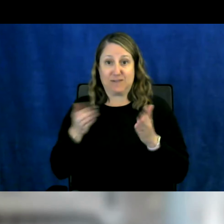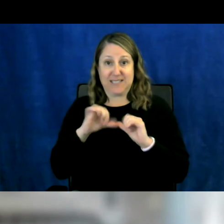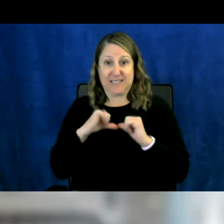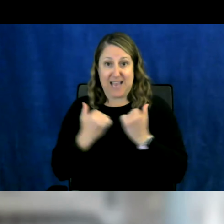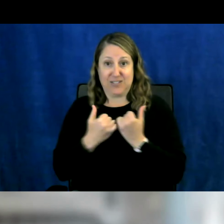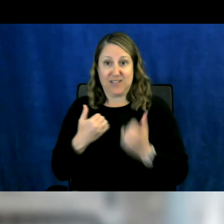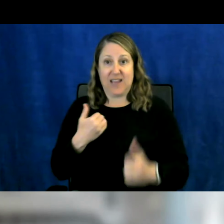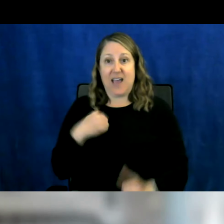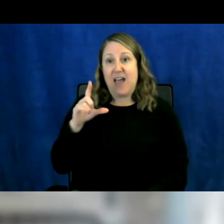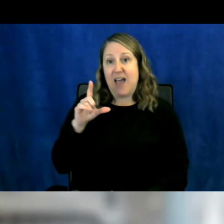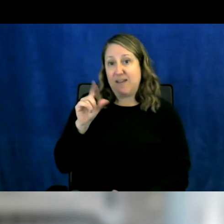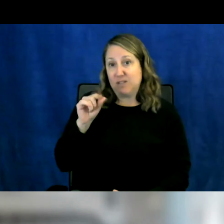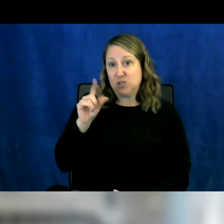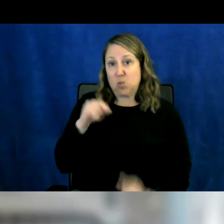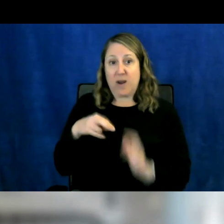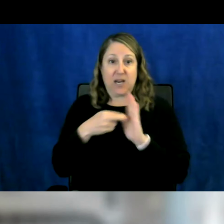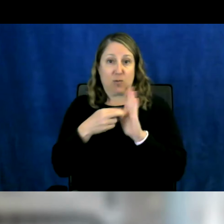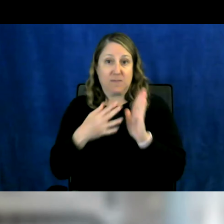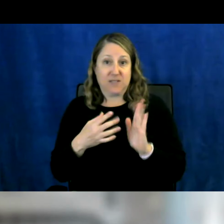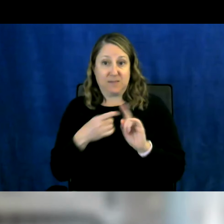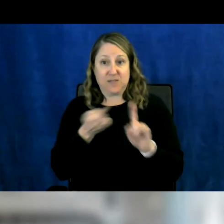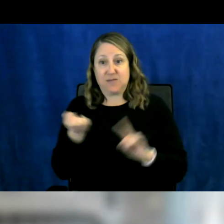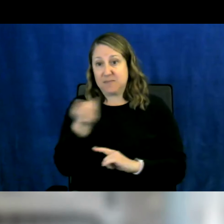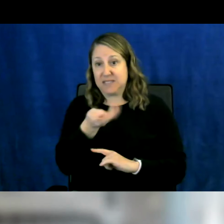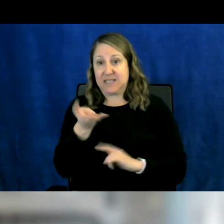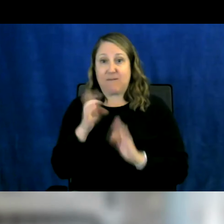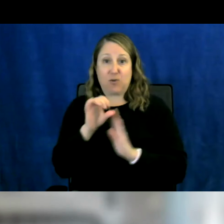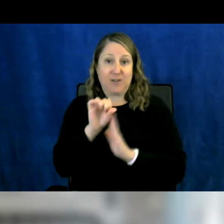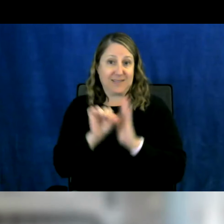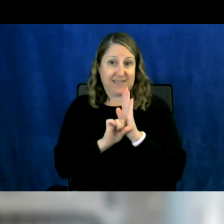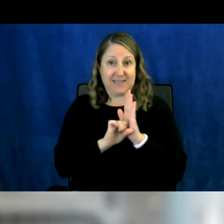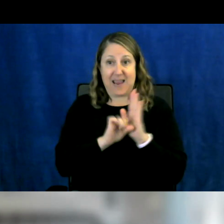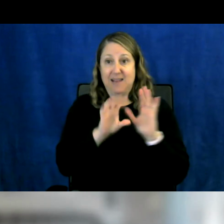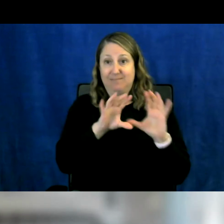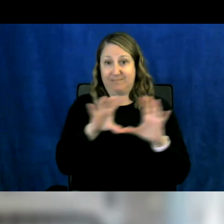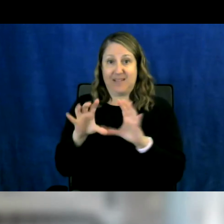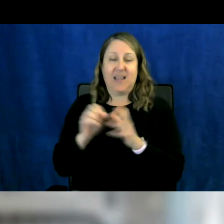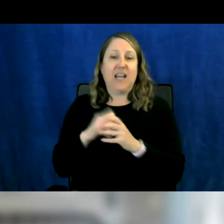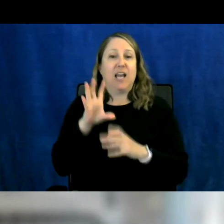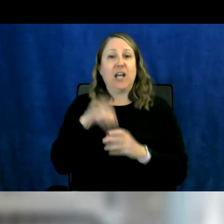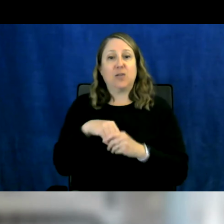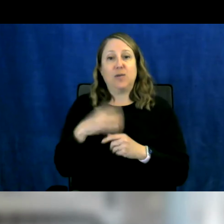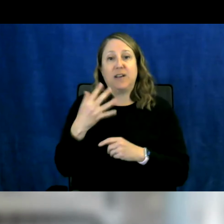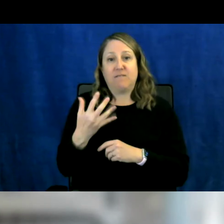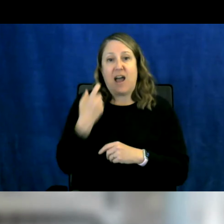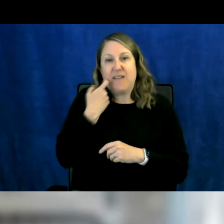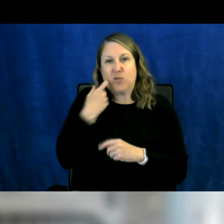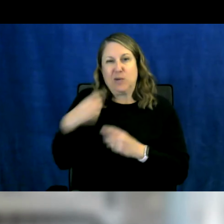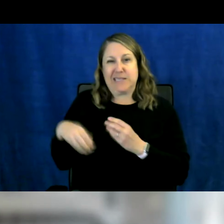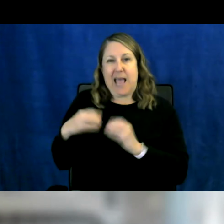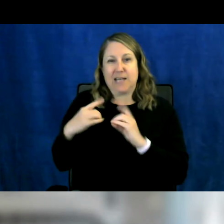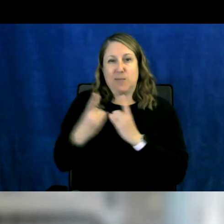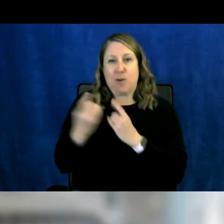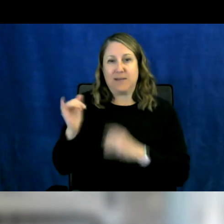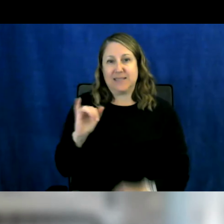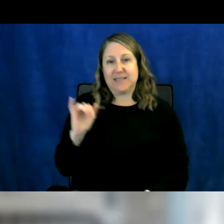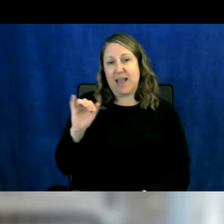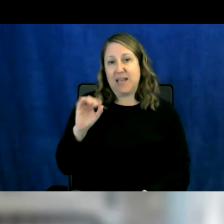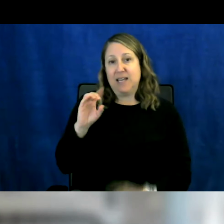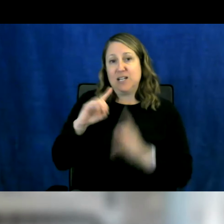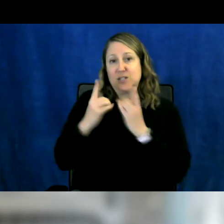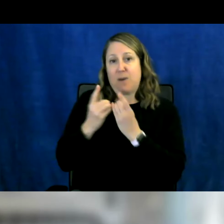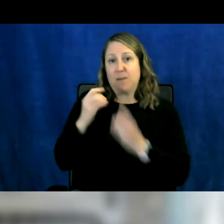20 representatives from several state entities and includes 5 recently added departments, such as the Department of Aging